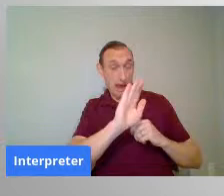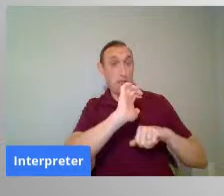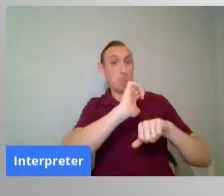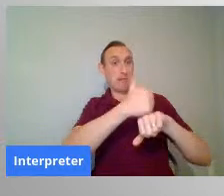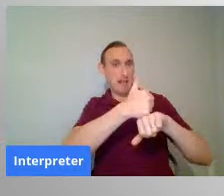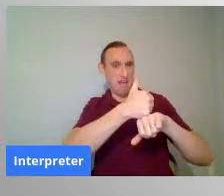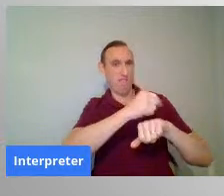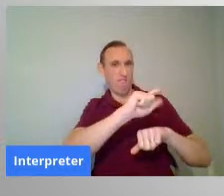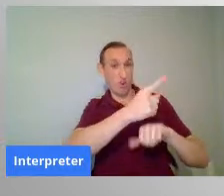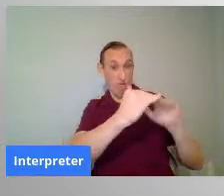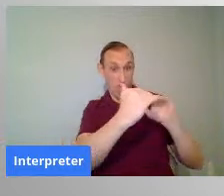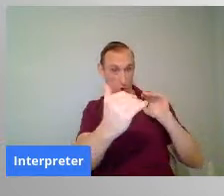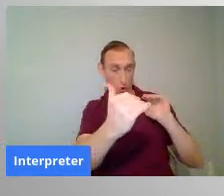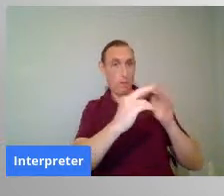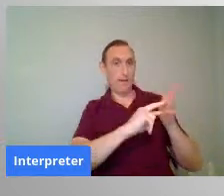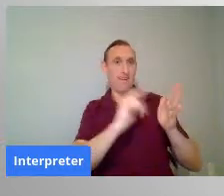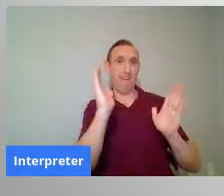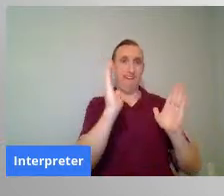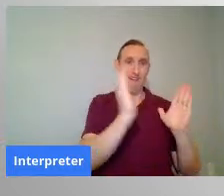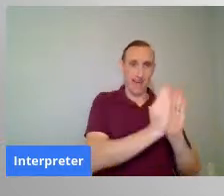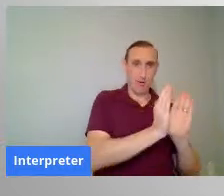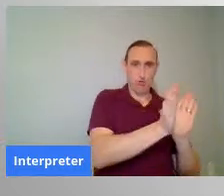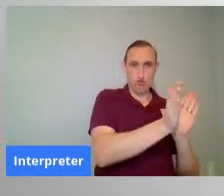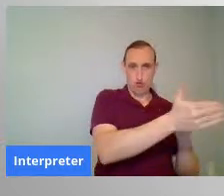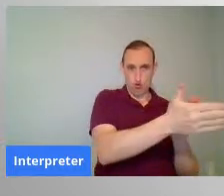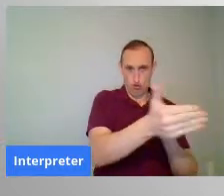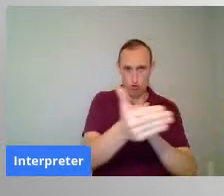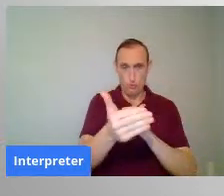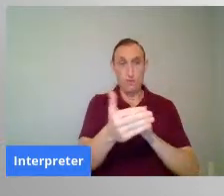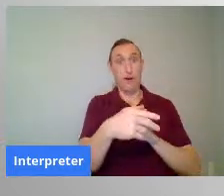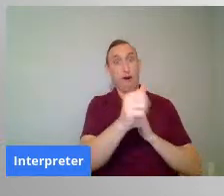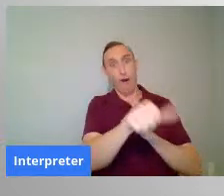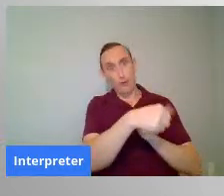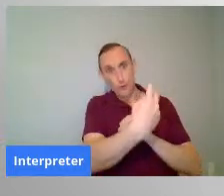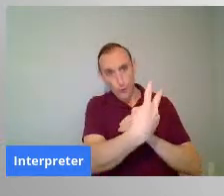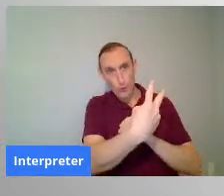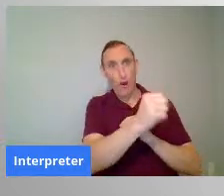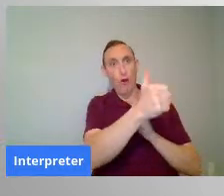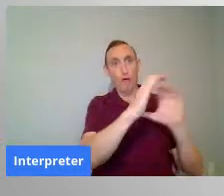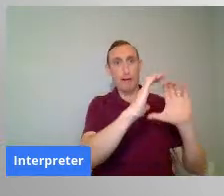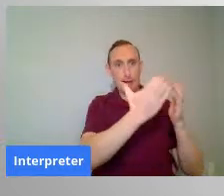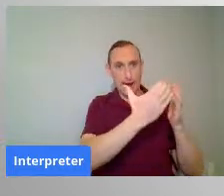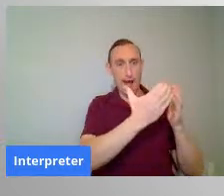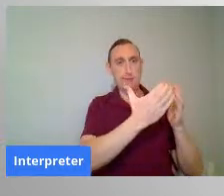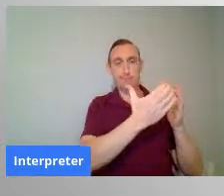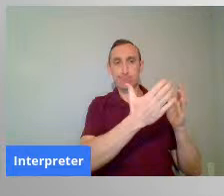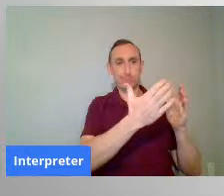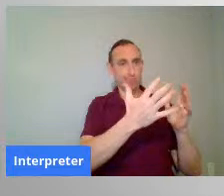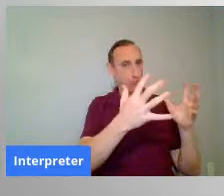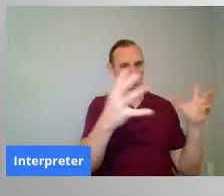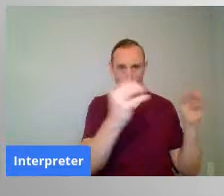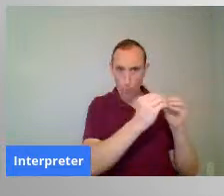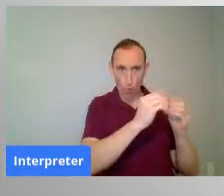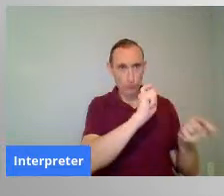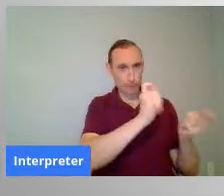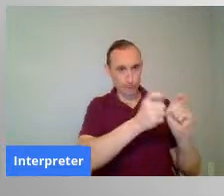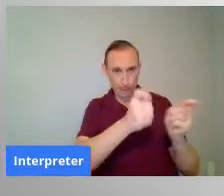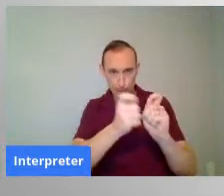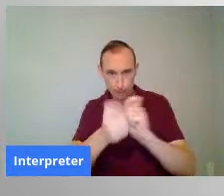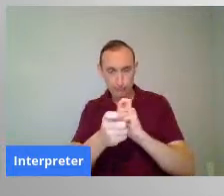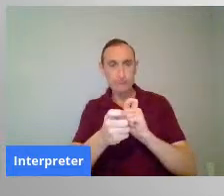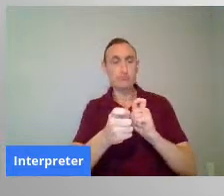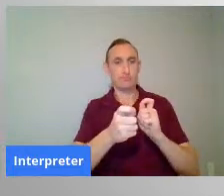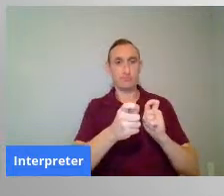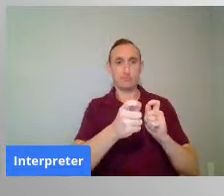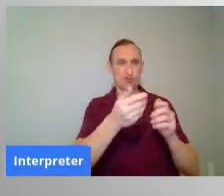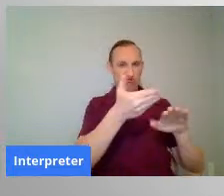floor. And so that took 2 other classrooms out. So it may be related to